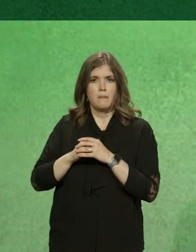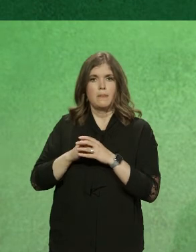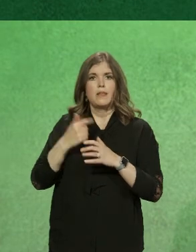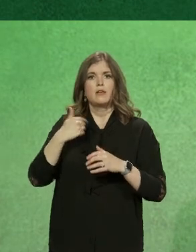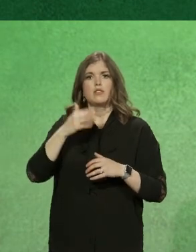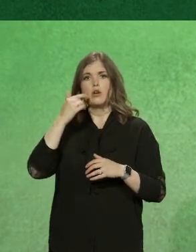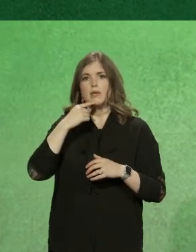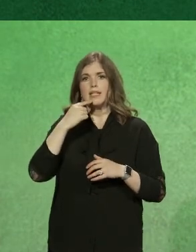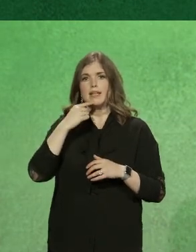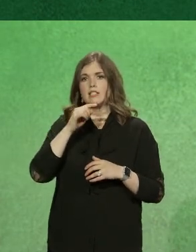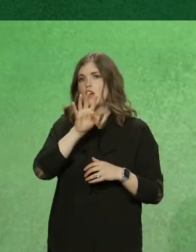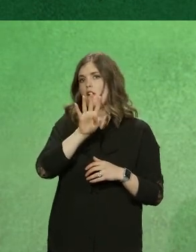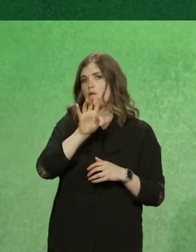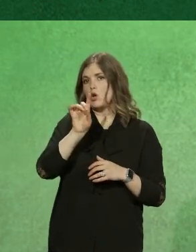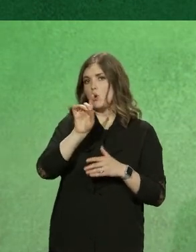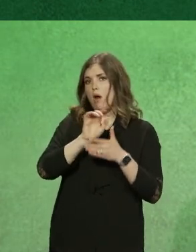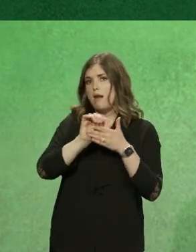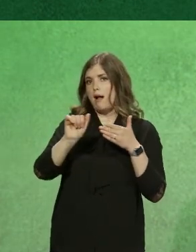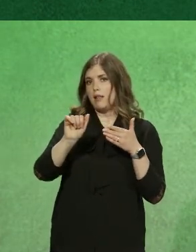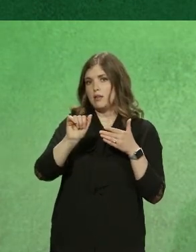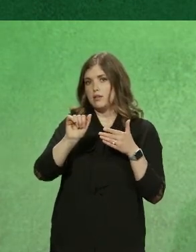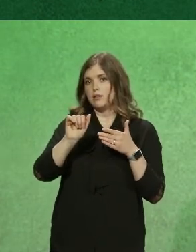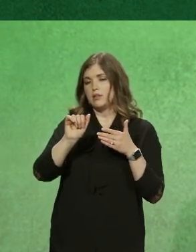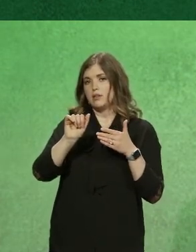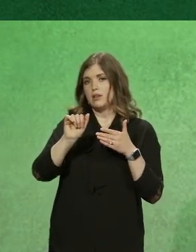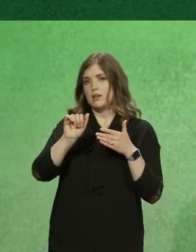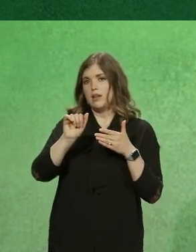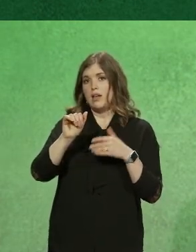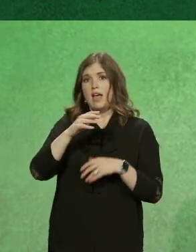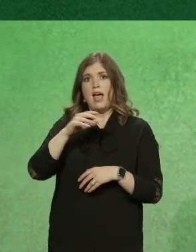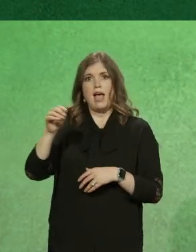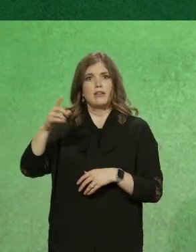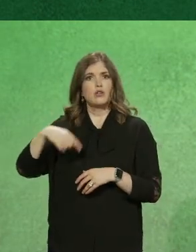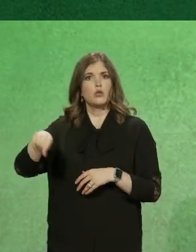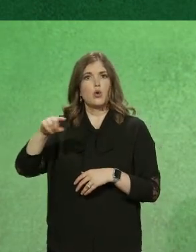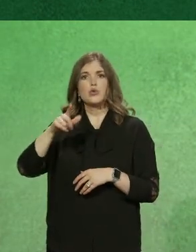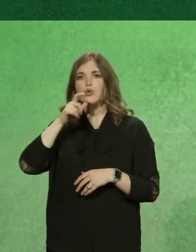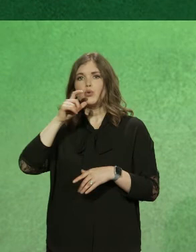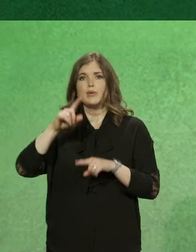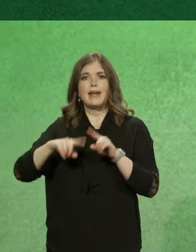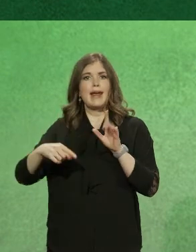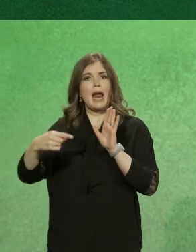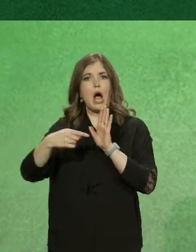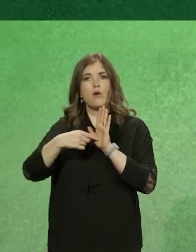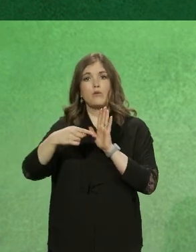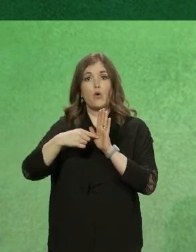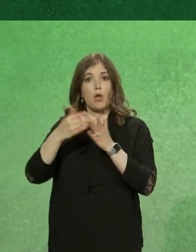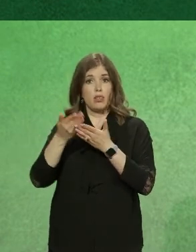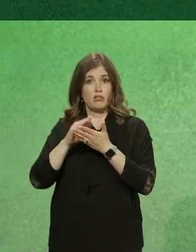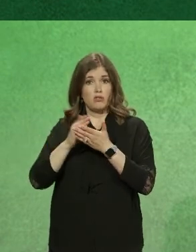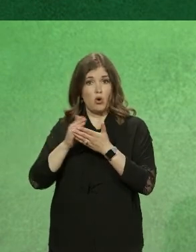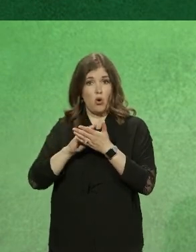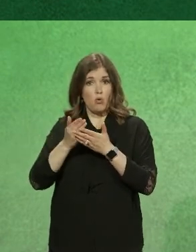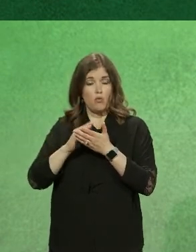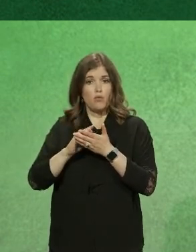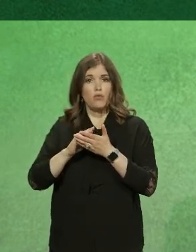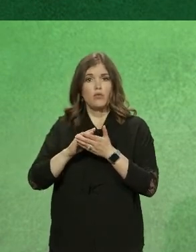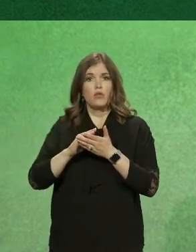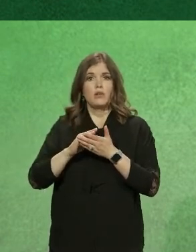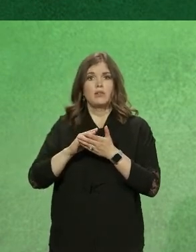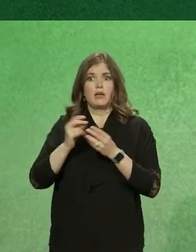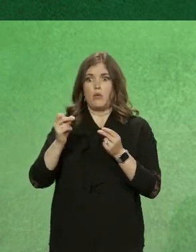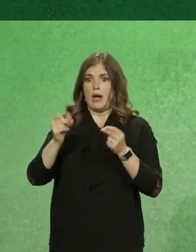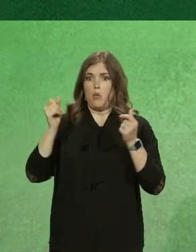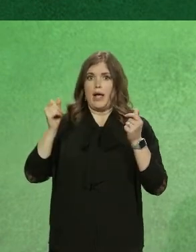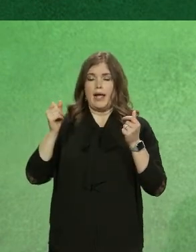at $41, which is, and to those that cannot afford the stove on a standout, like right